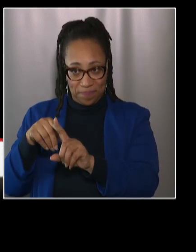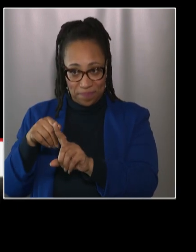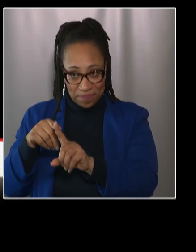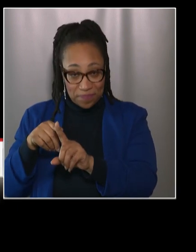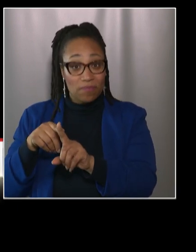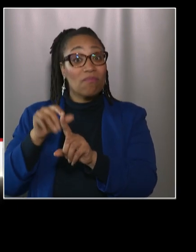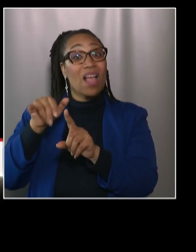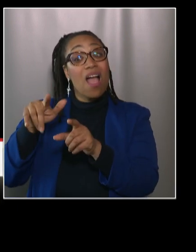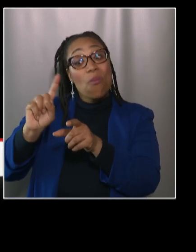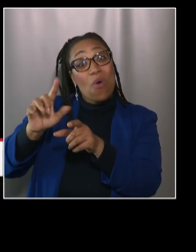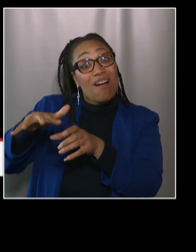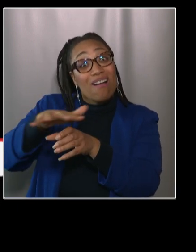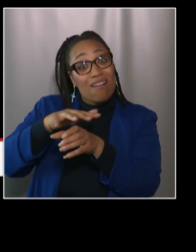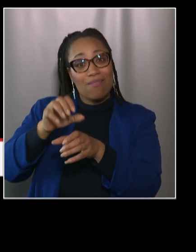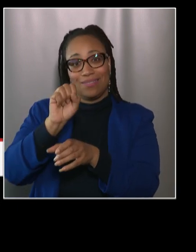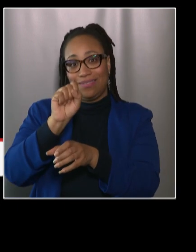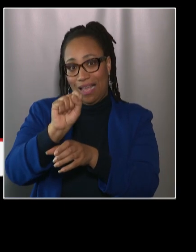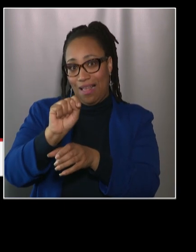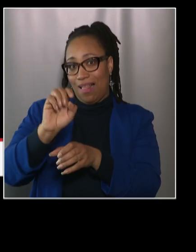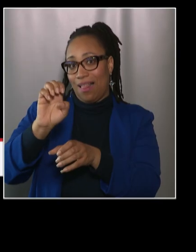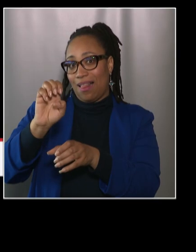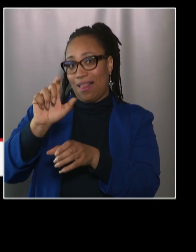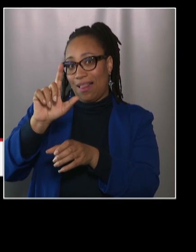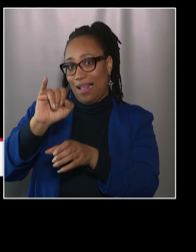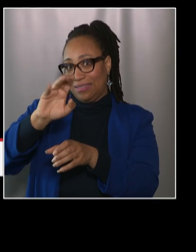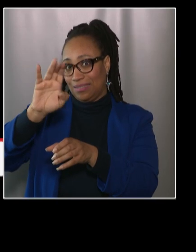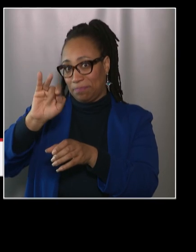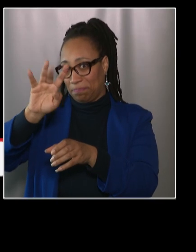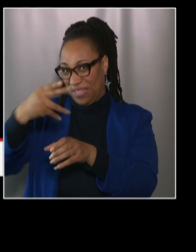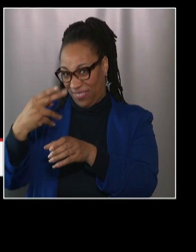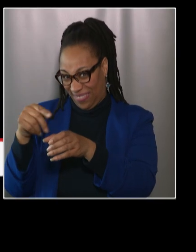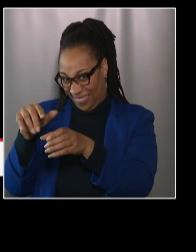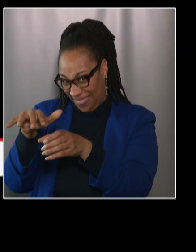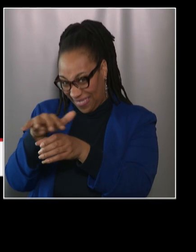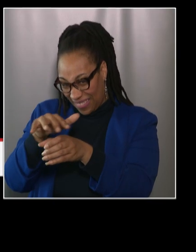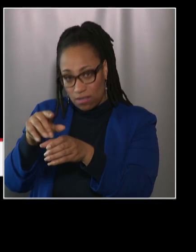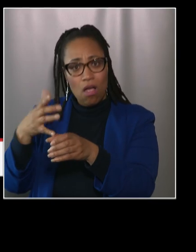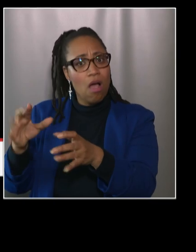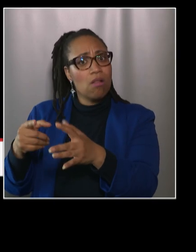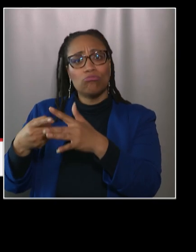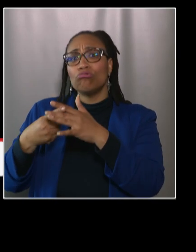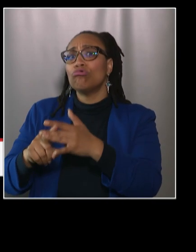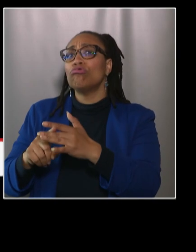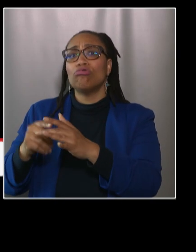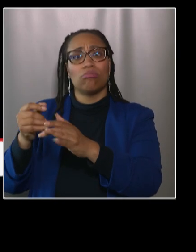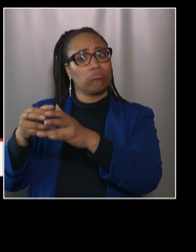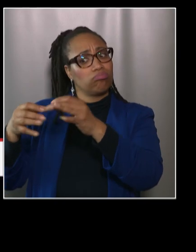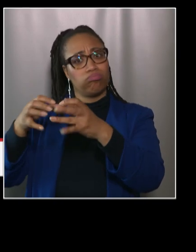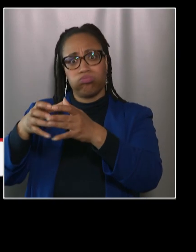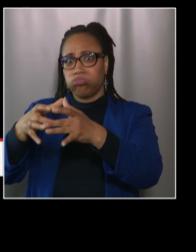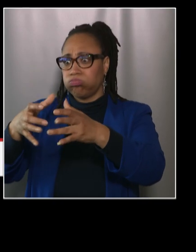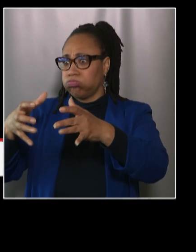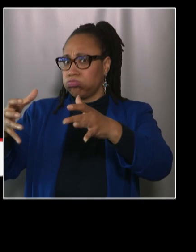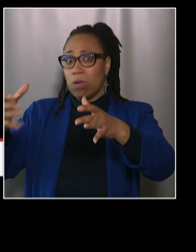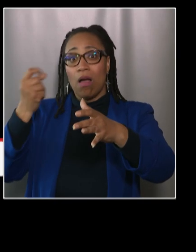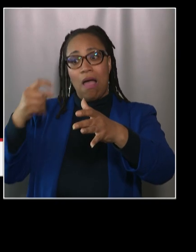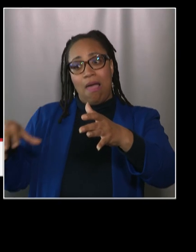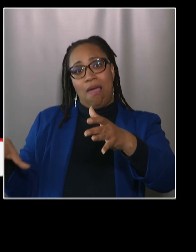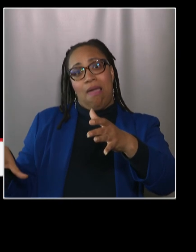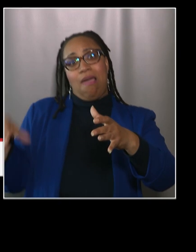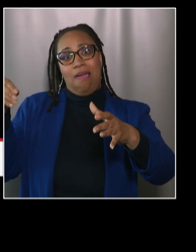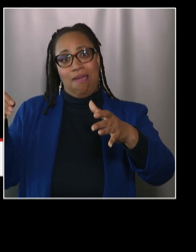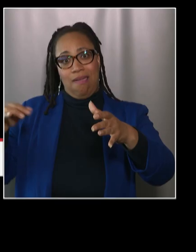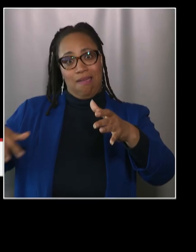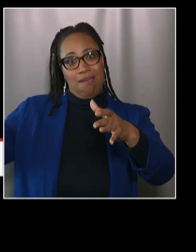momentum already happening on the St. Elizabeth's East campus and help shape the next phase of this transformative project.